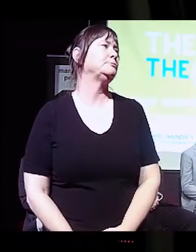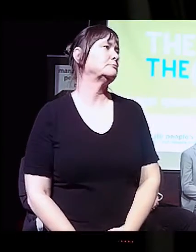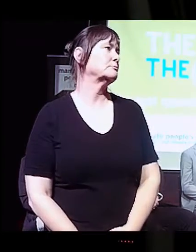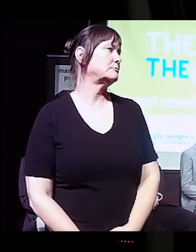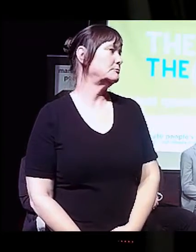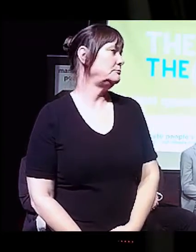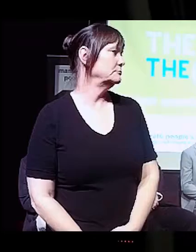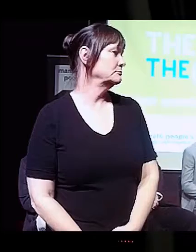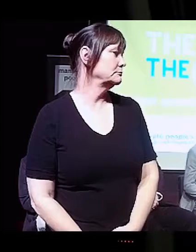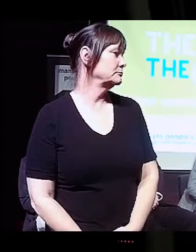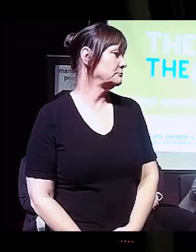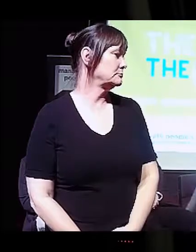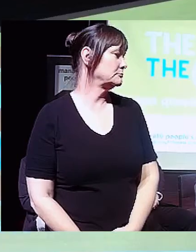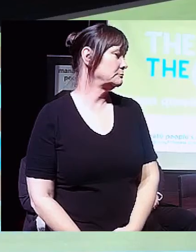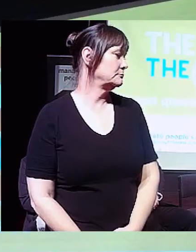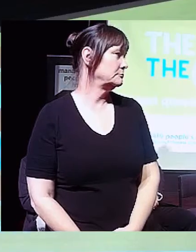And William Wood.